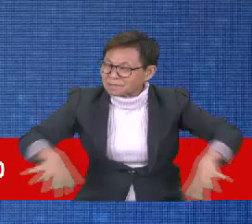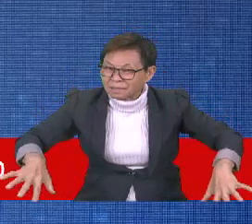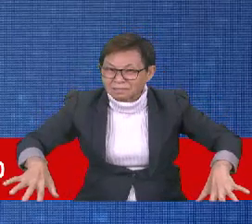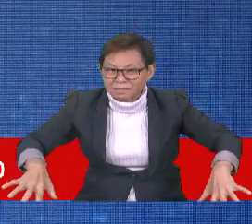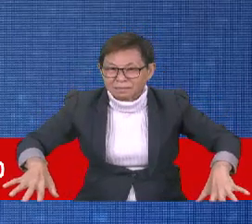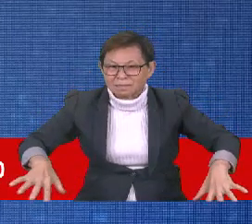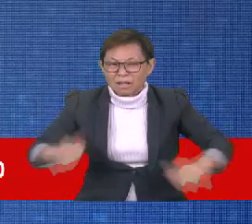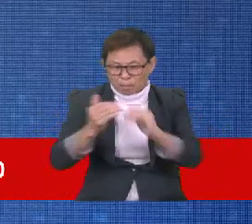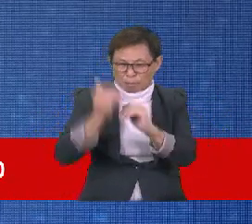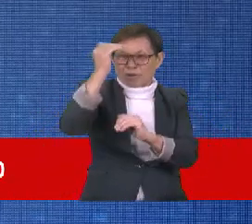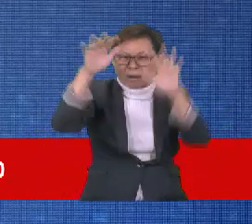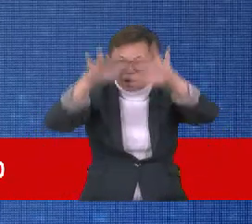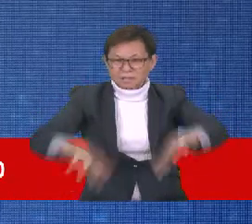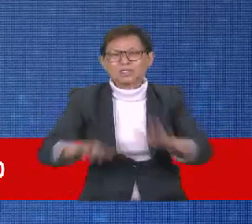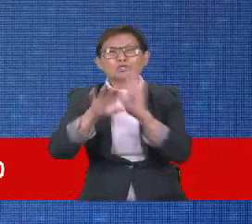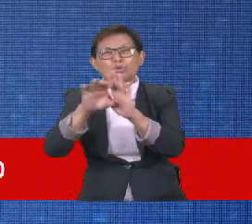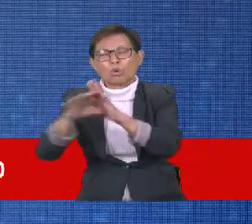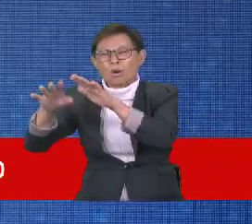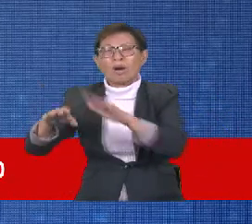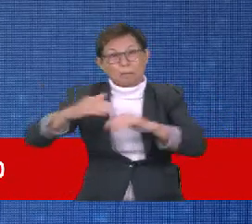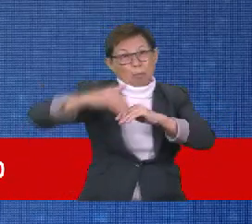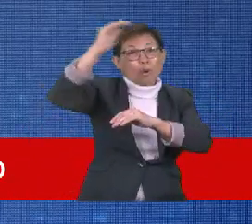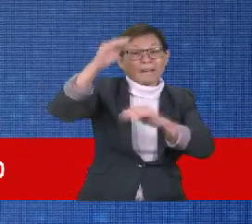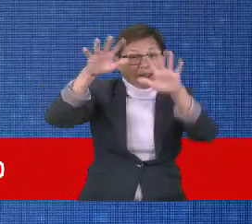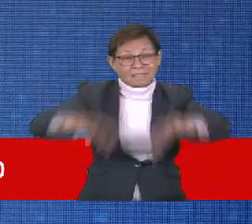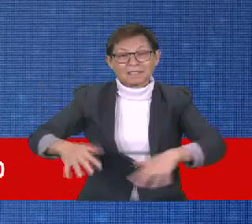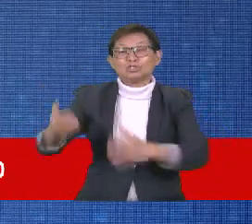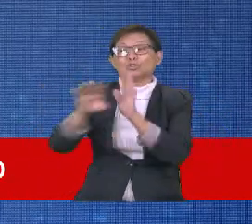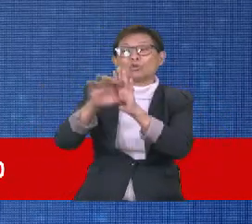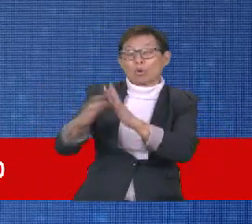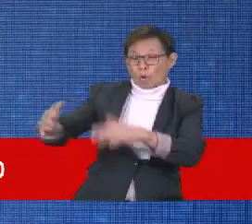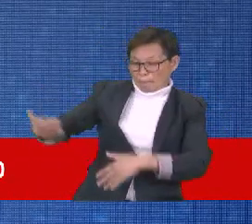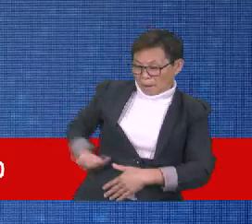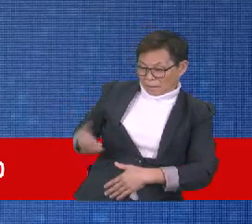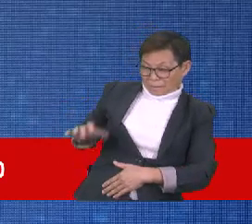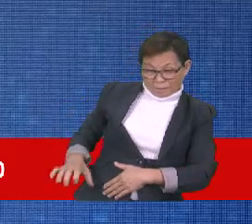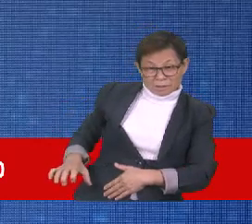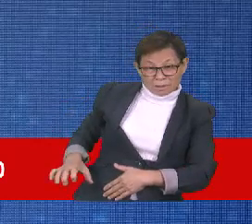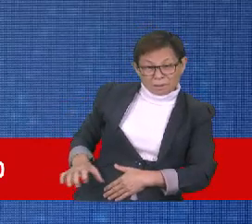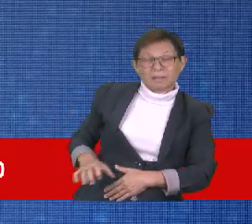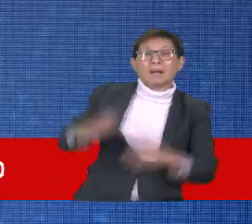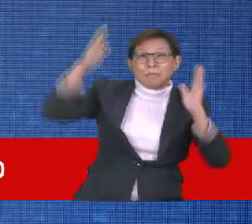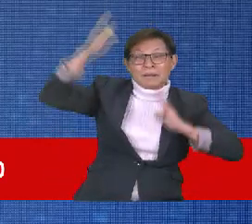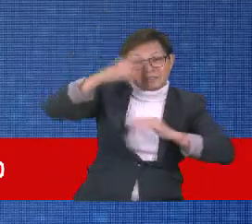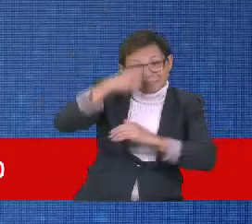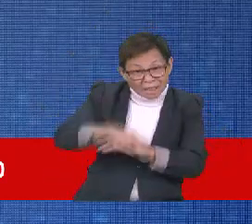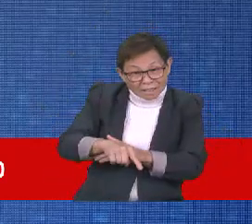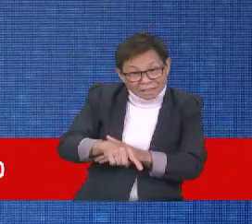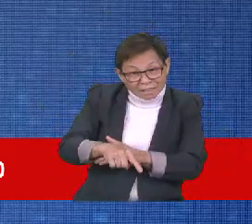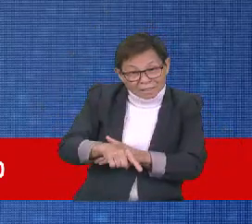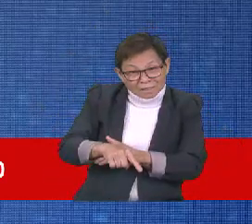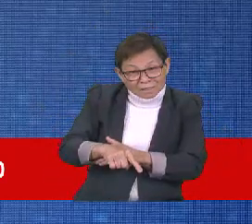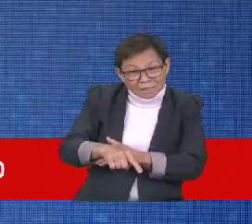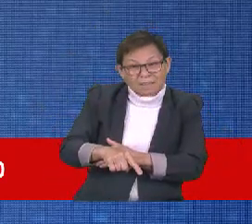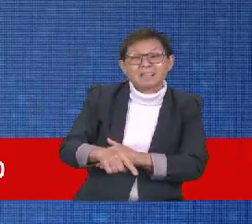mean, even beyond ASEAN, like Bangladesh. It is not just Malaysia, Thailand, in terms of